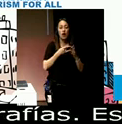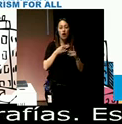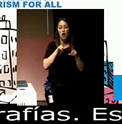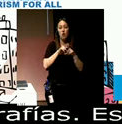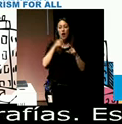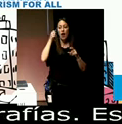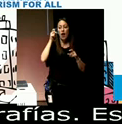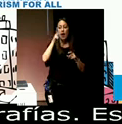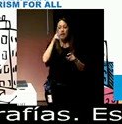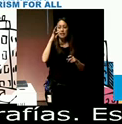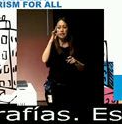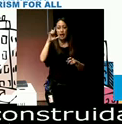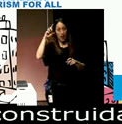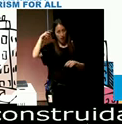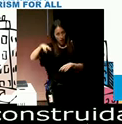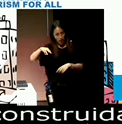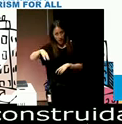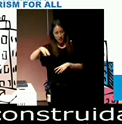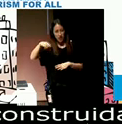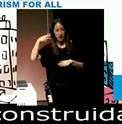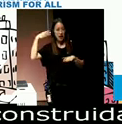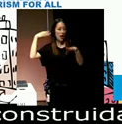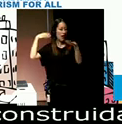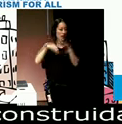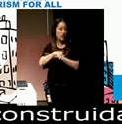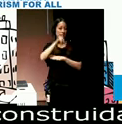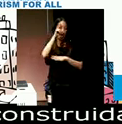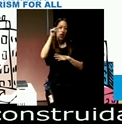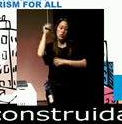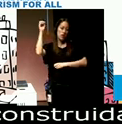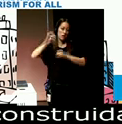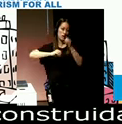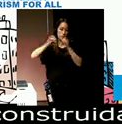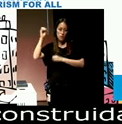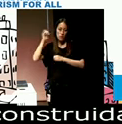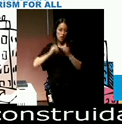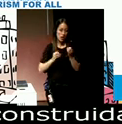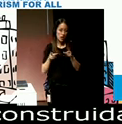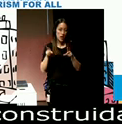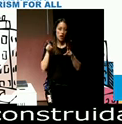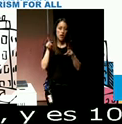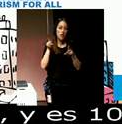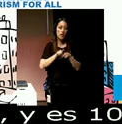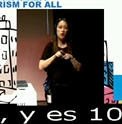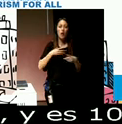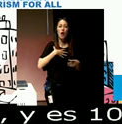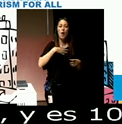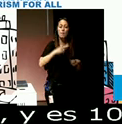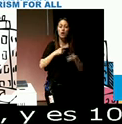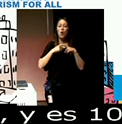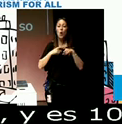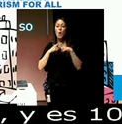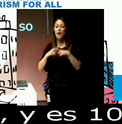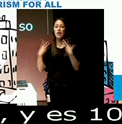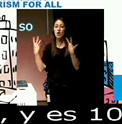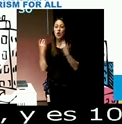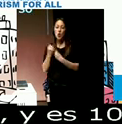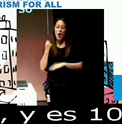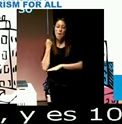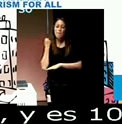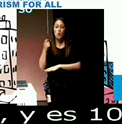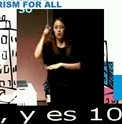accessible and is completely compatible with the screen reader of the iOS